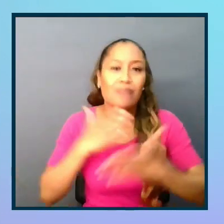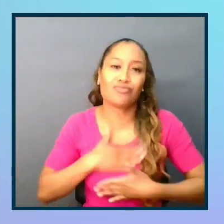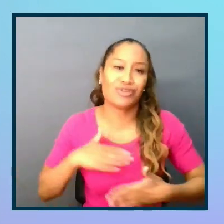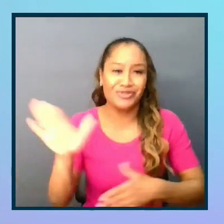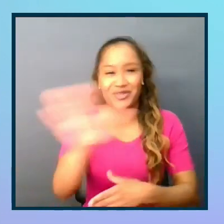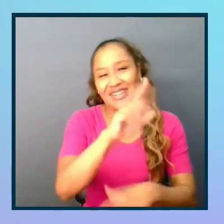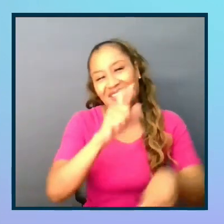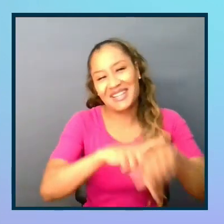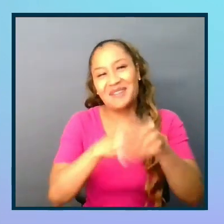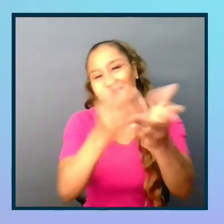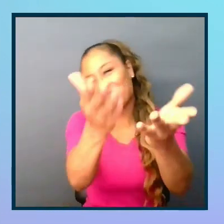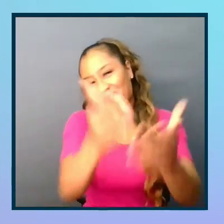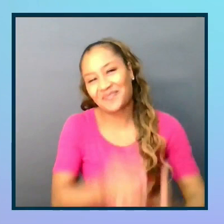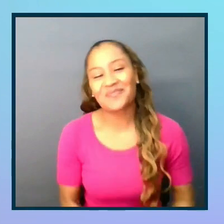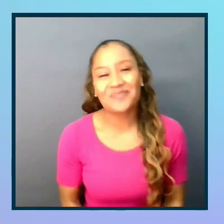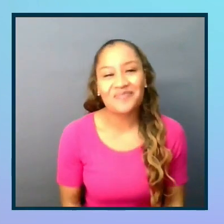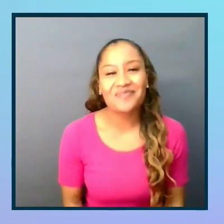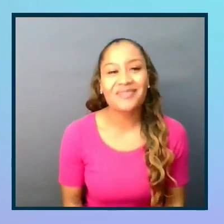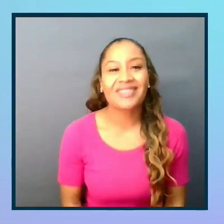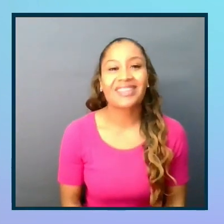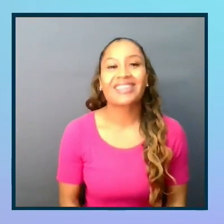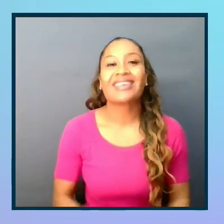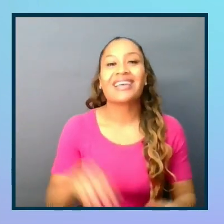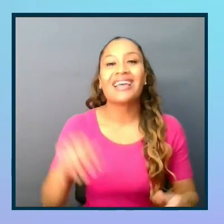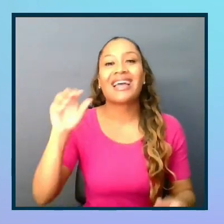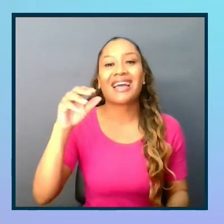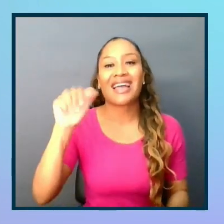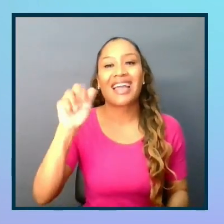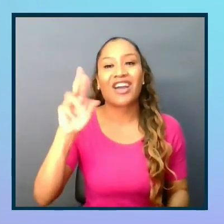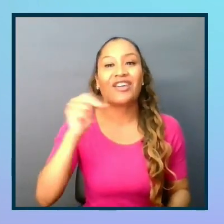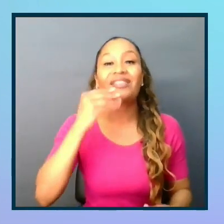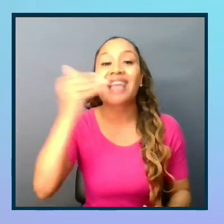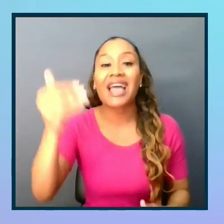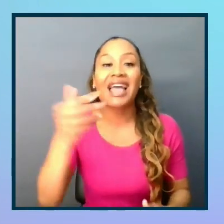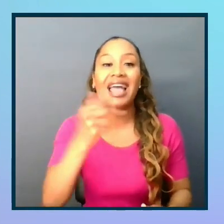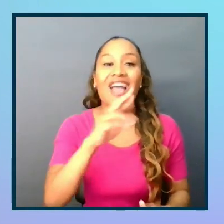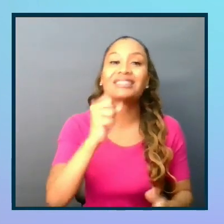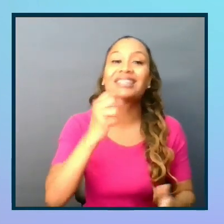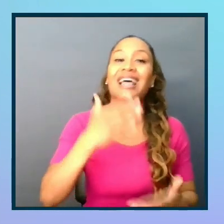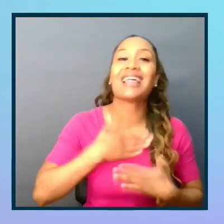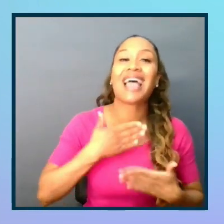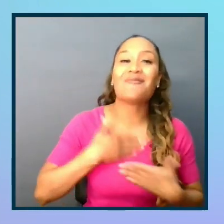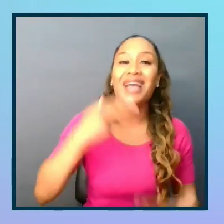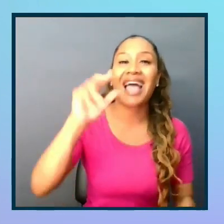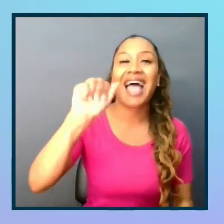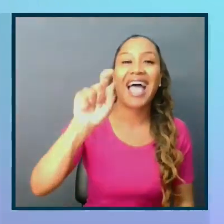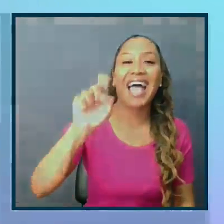Thanks, everyone. Yeah, thank you all. Happy AxeCon.